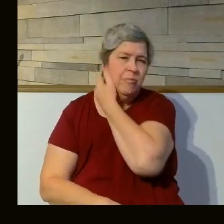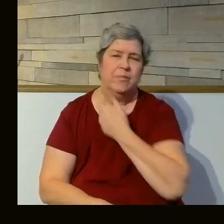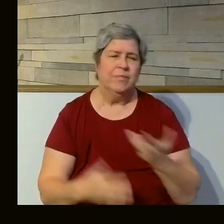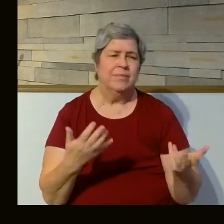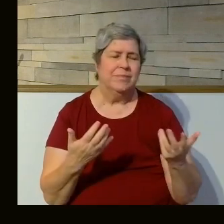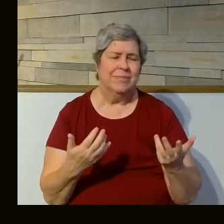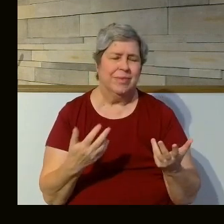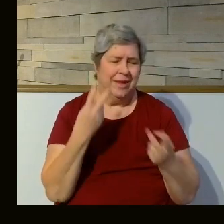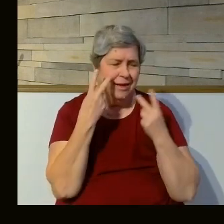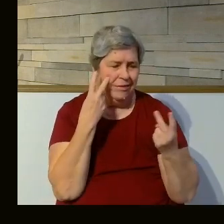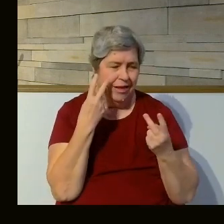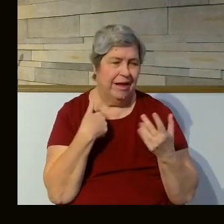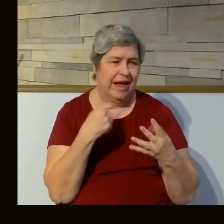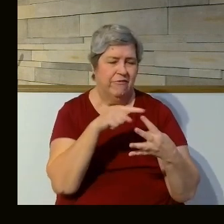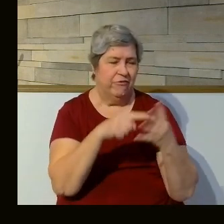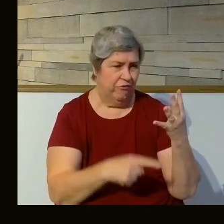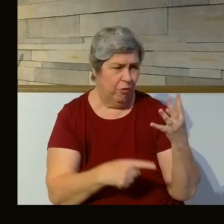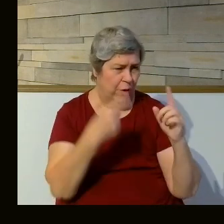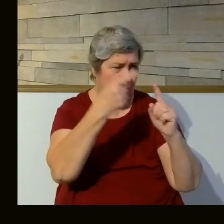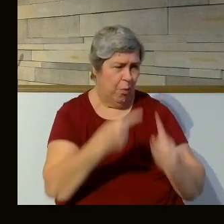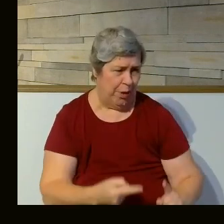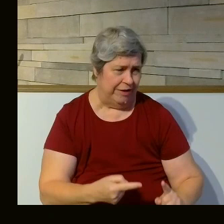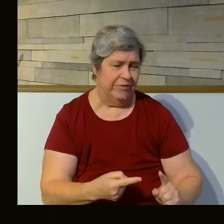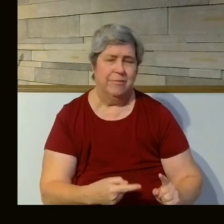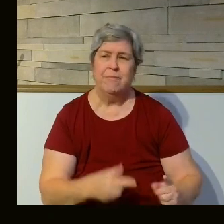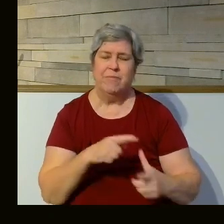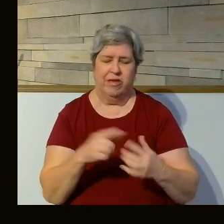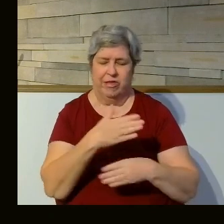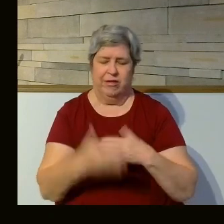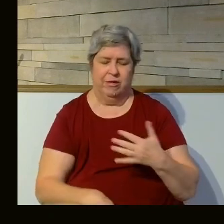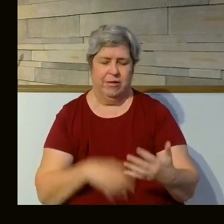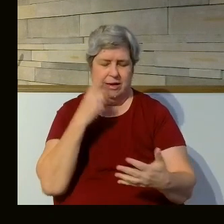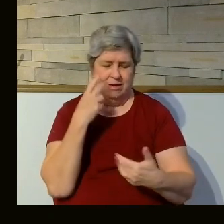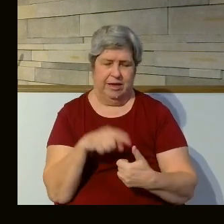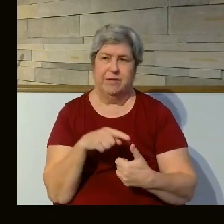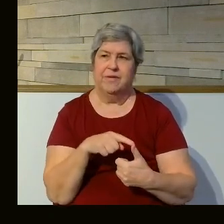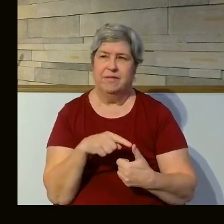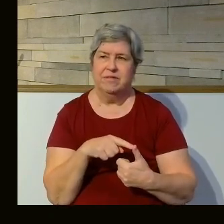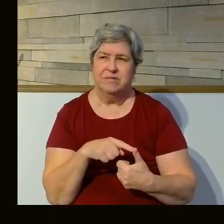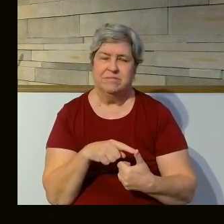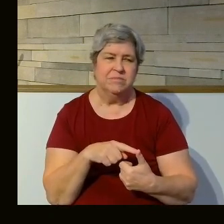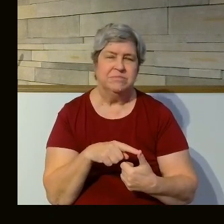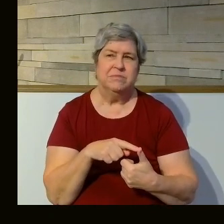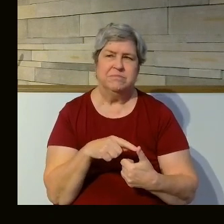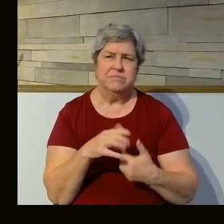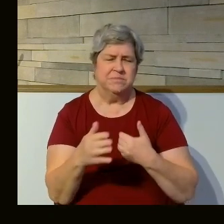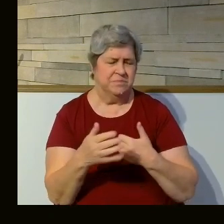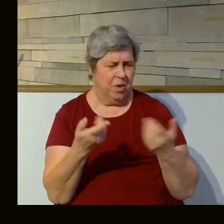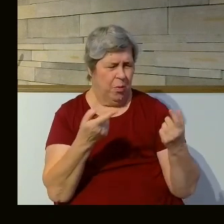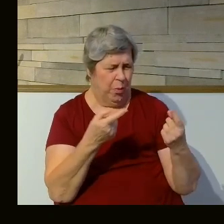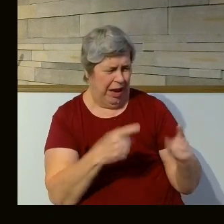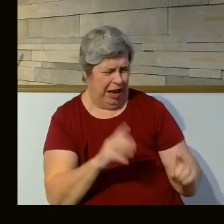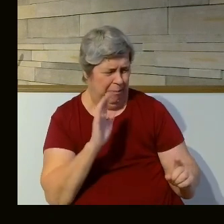So let's quickly look. I've got 4 points I want to share with you and then a conclusion. So let's look at those 4 points. They're also in the bulletin. So we begin